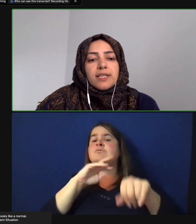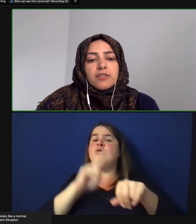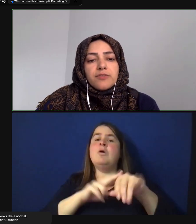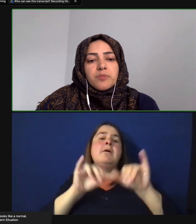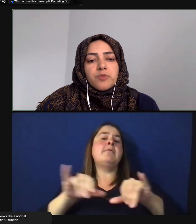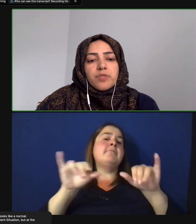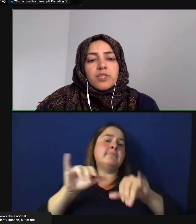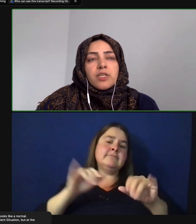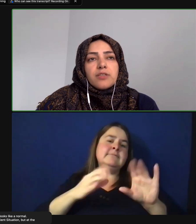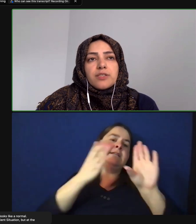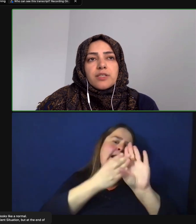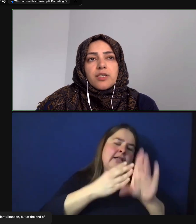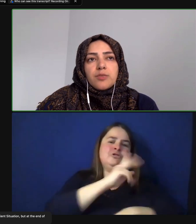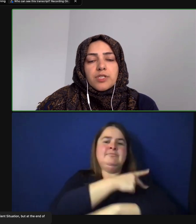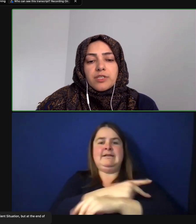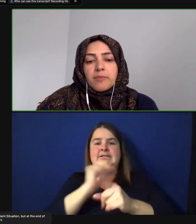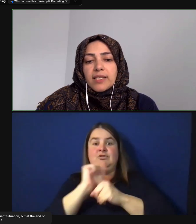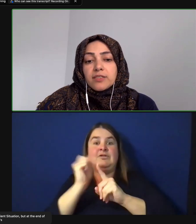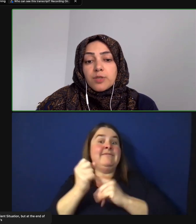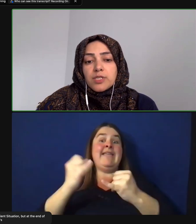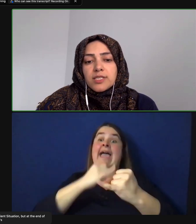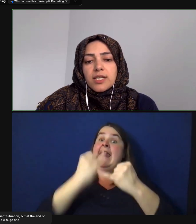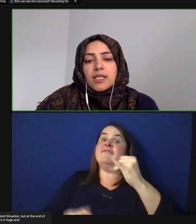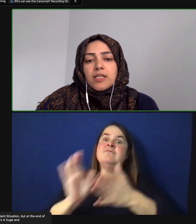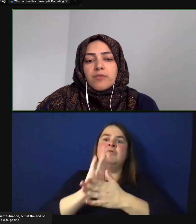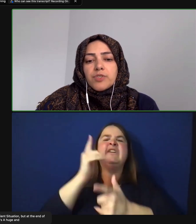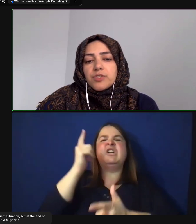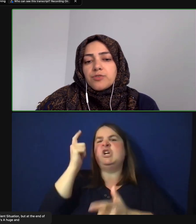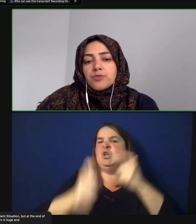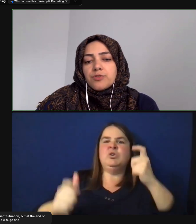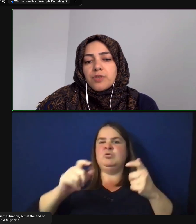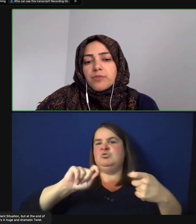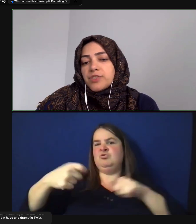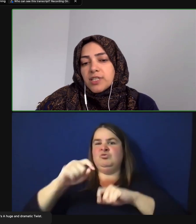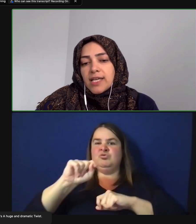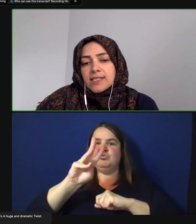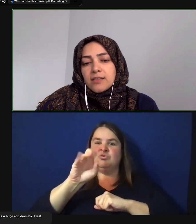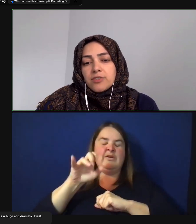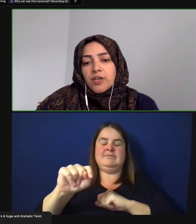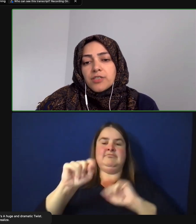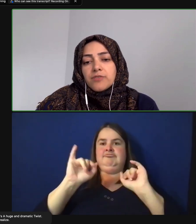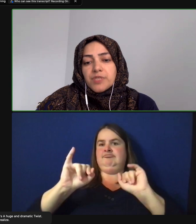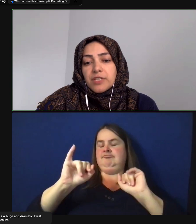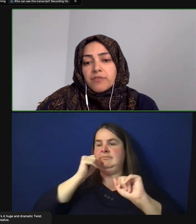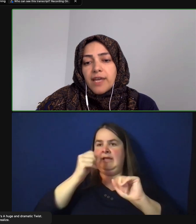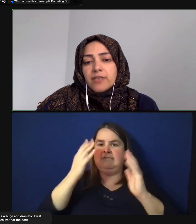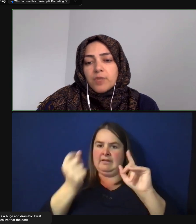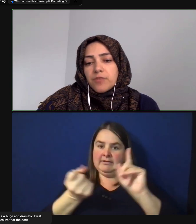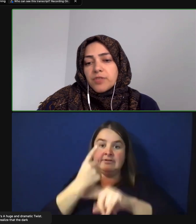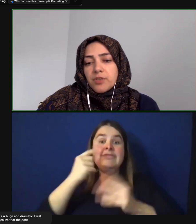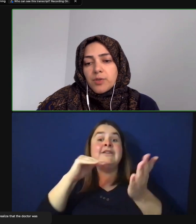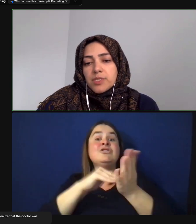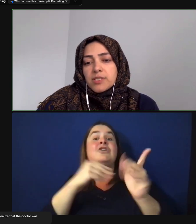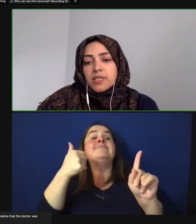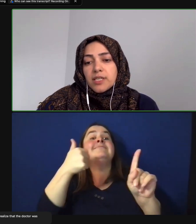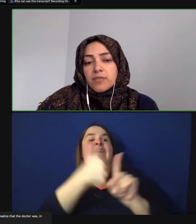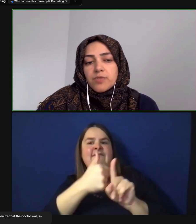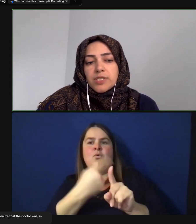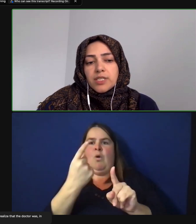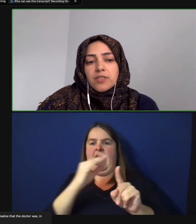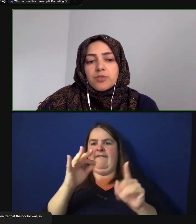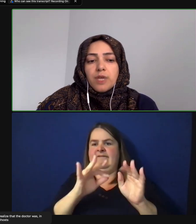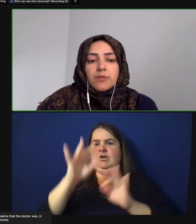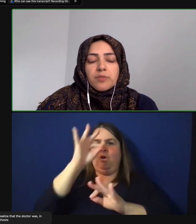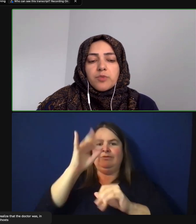but at the end of the movie, there's a huge and dramatic twist in which we realize that the doctor was in fact one of the ghosts the kid